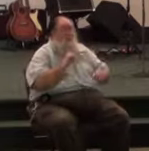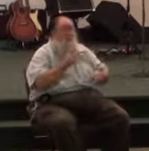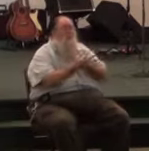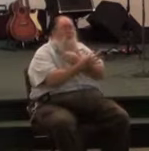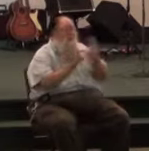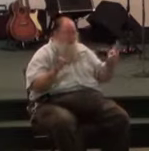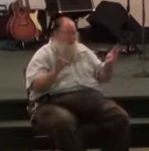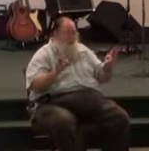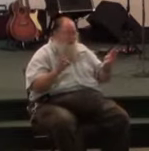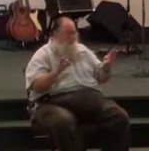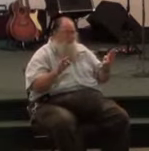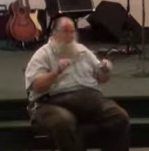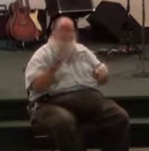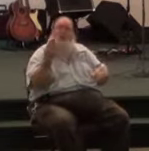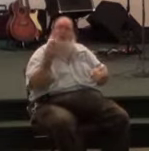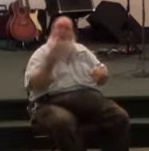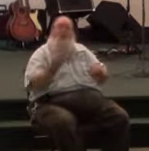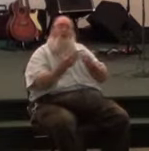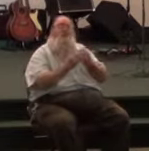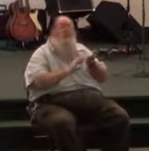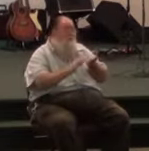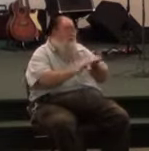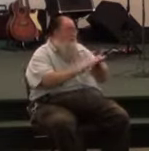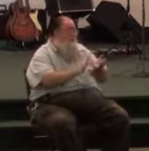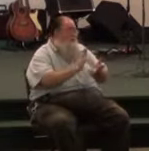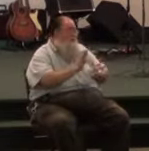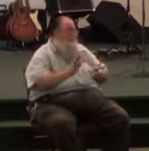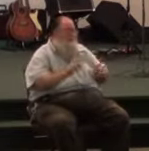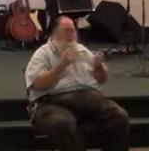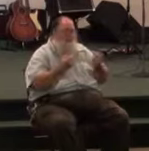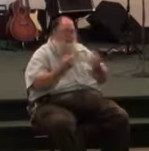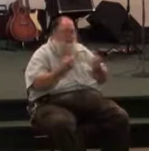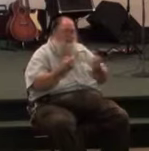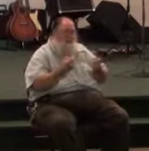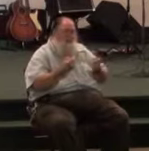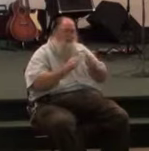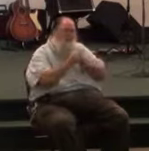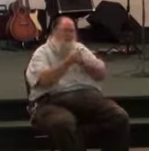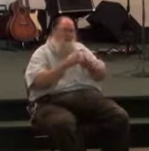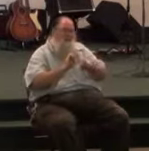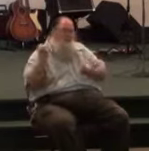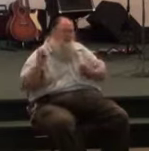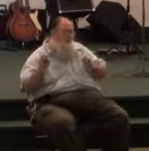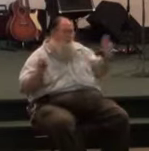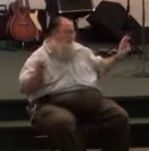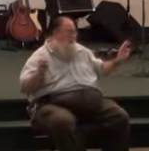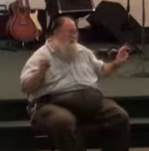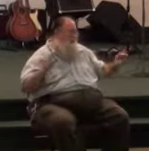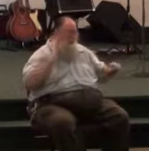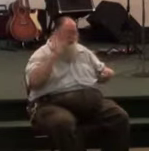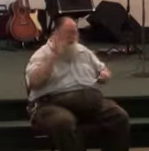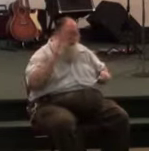sin as far as the east is from the west, never to bring it up again, never to bring it up